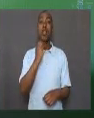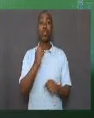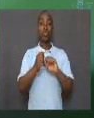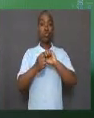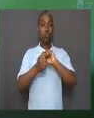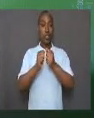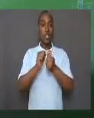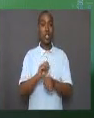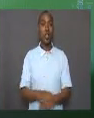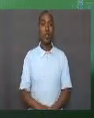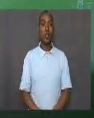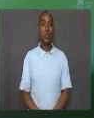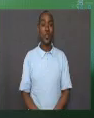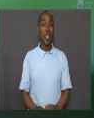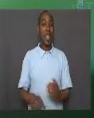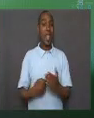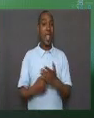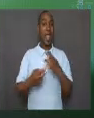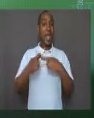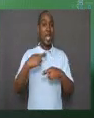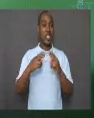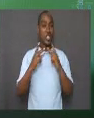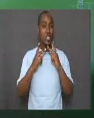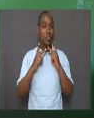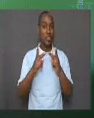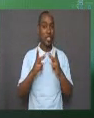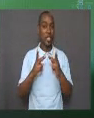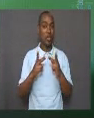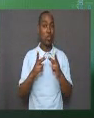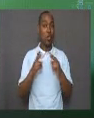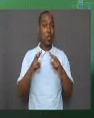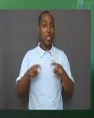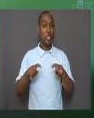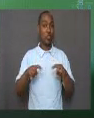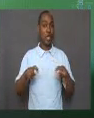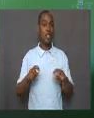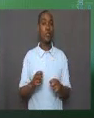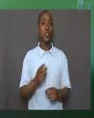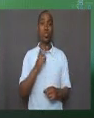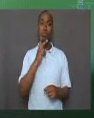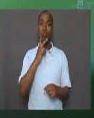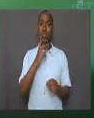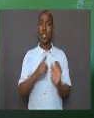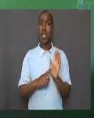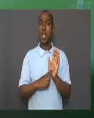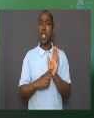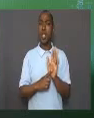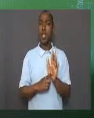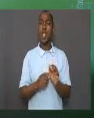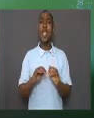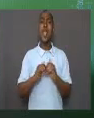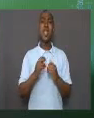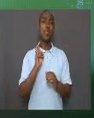This reaction can be observed in an experiment to indicate how